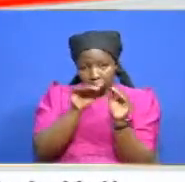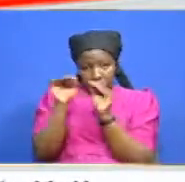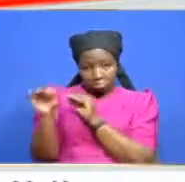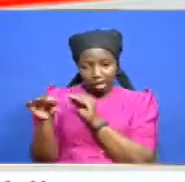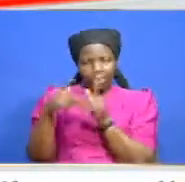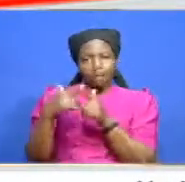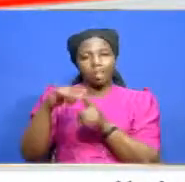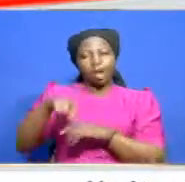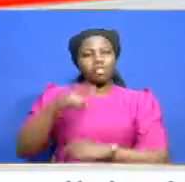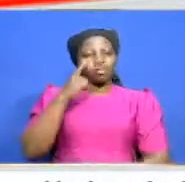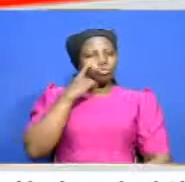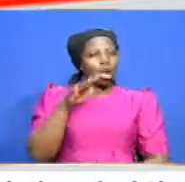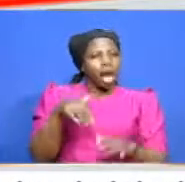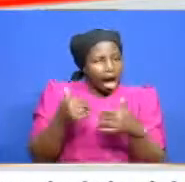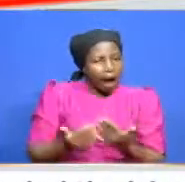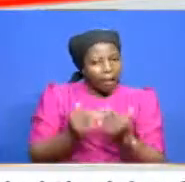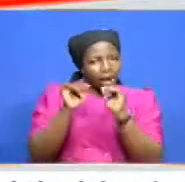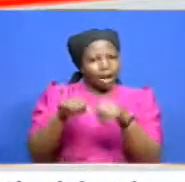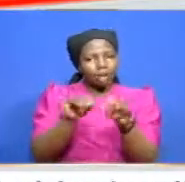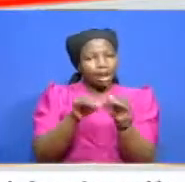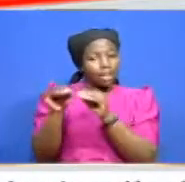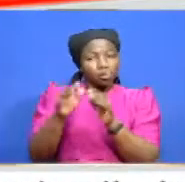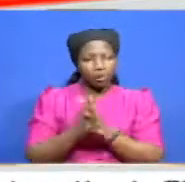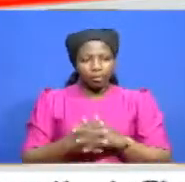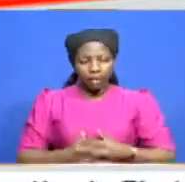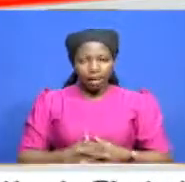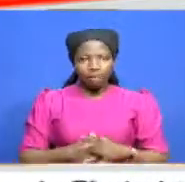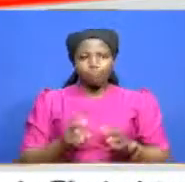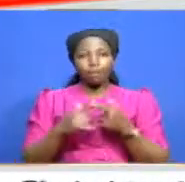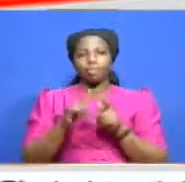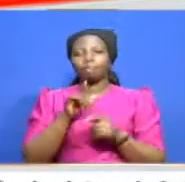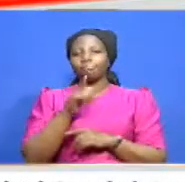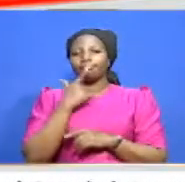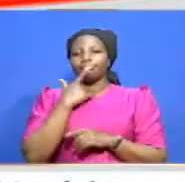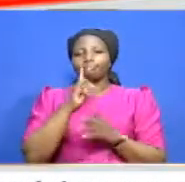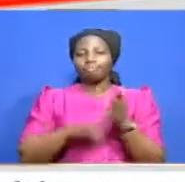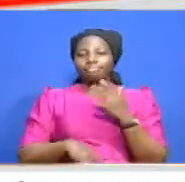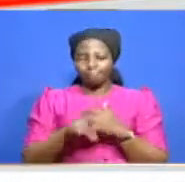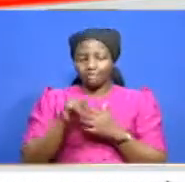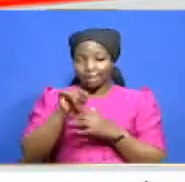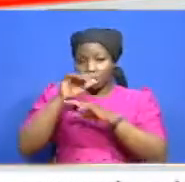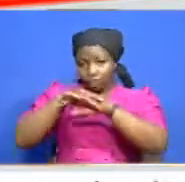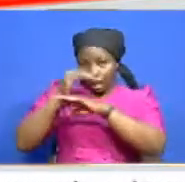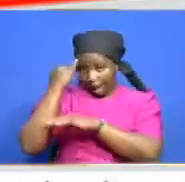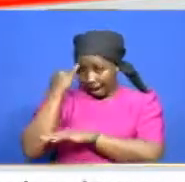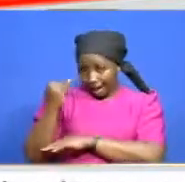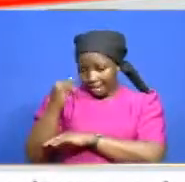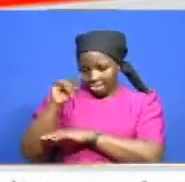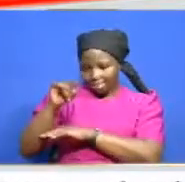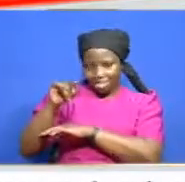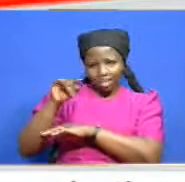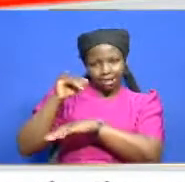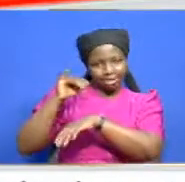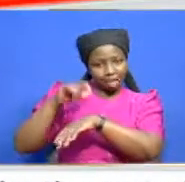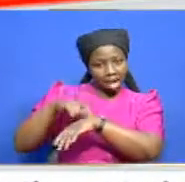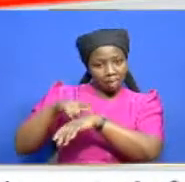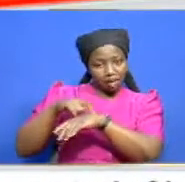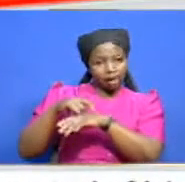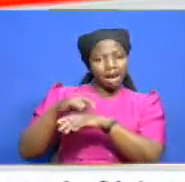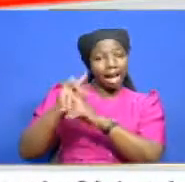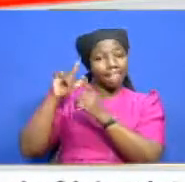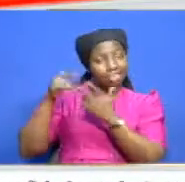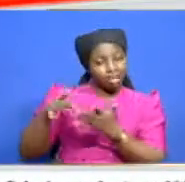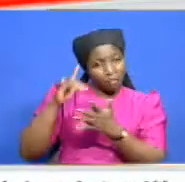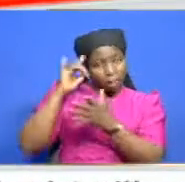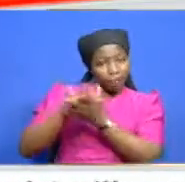as Misori said, that was a good idea at that particular time. Right. And we still believe it was a good idea. Right. But